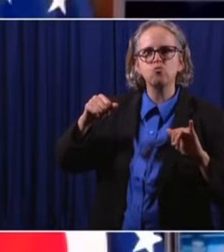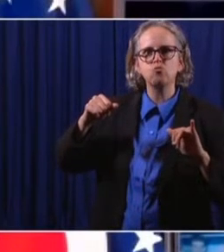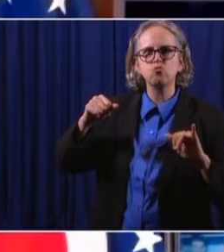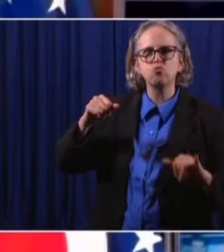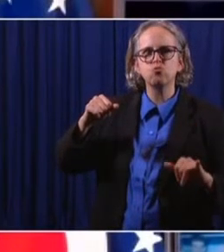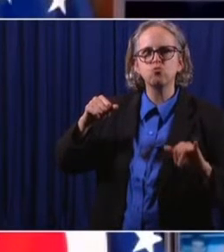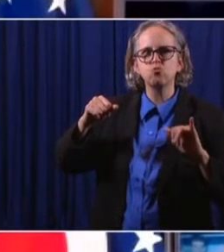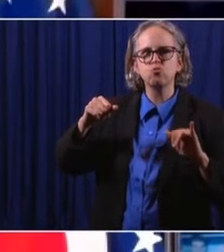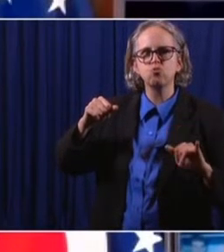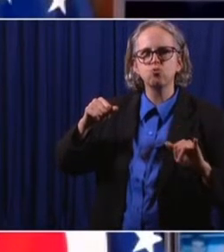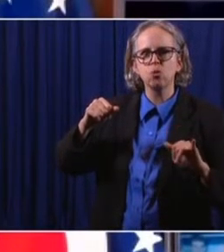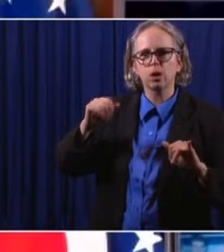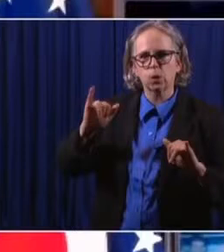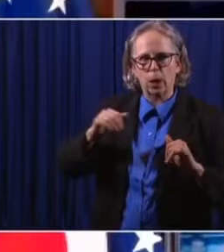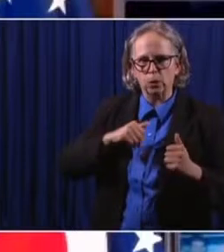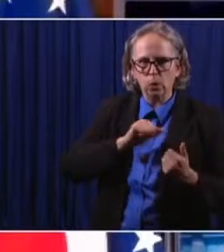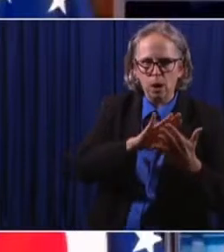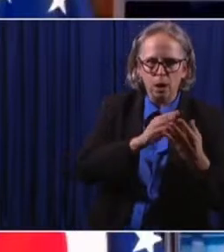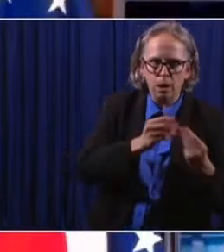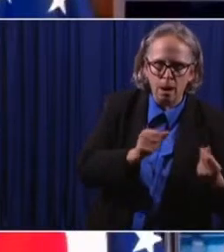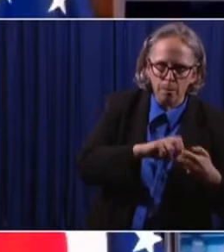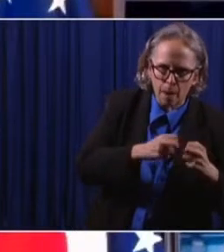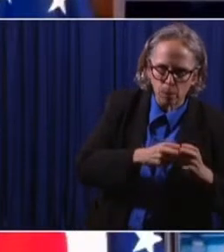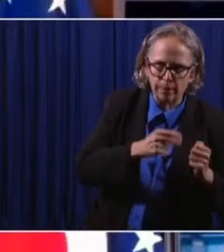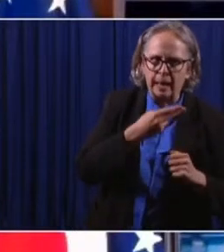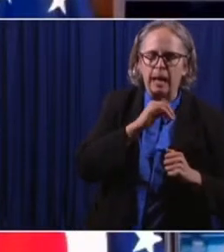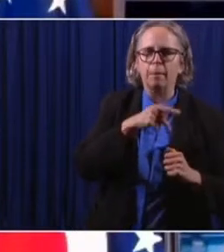We understand better the facilities and infrastructures